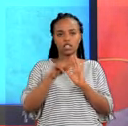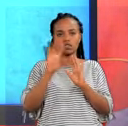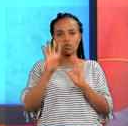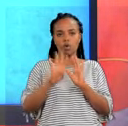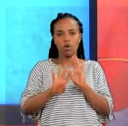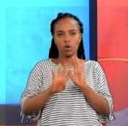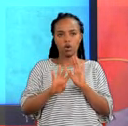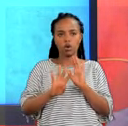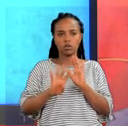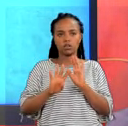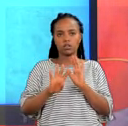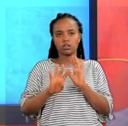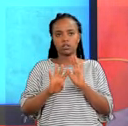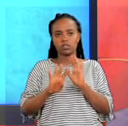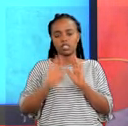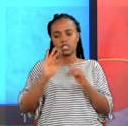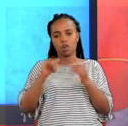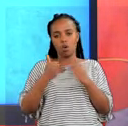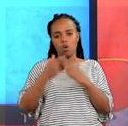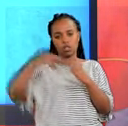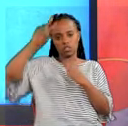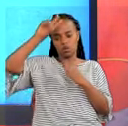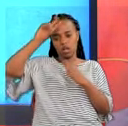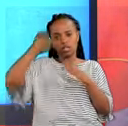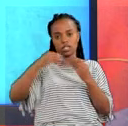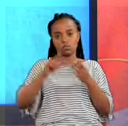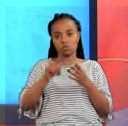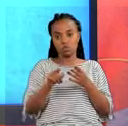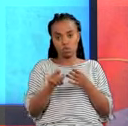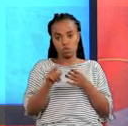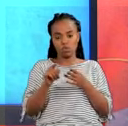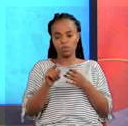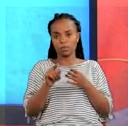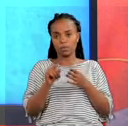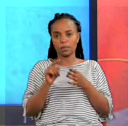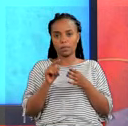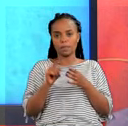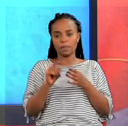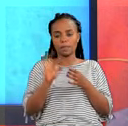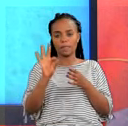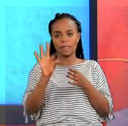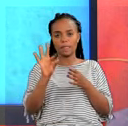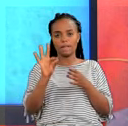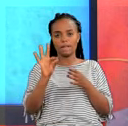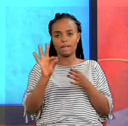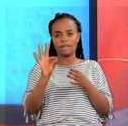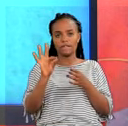4, the whole squared, gives you 9.